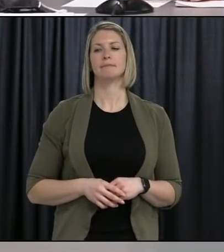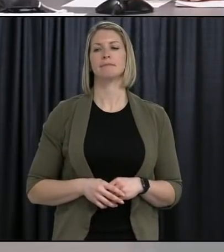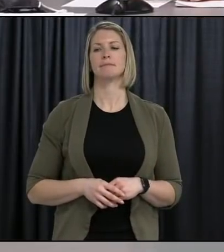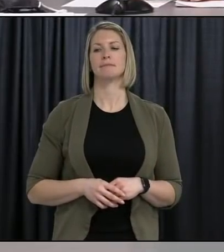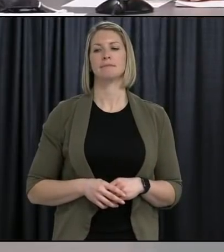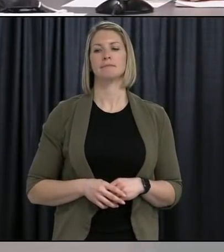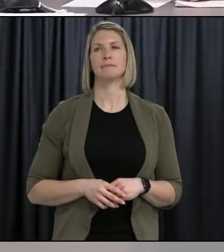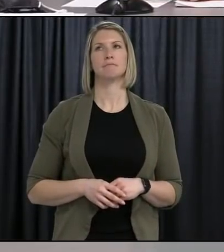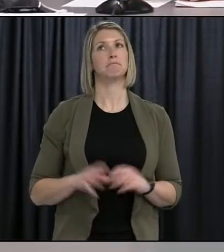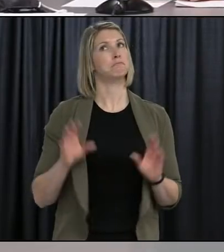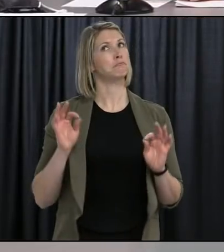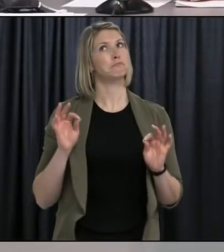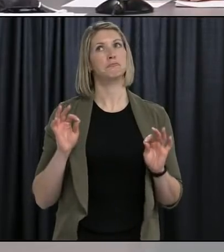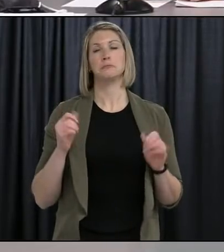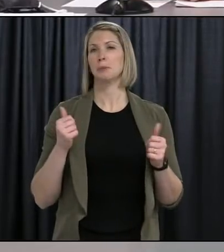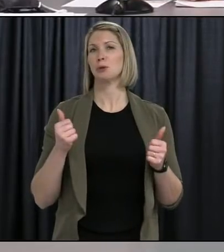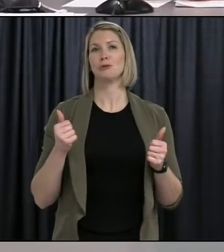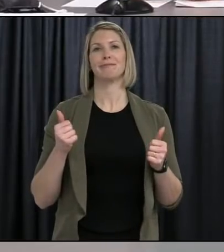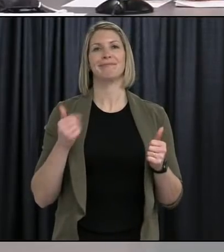I'm good, thanks.